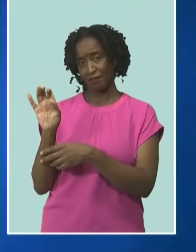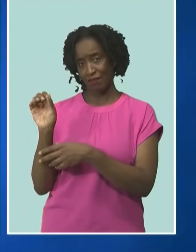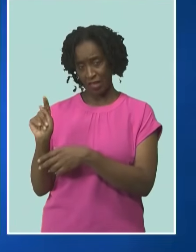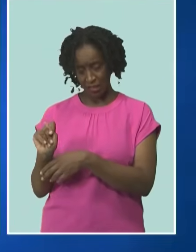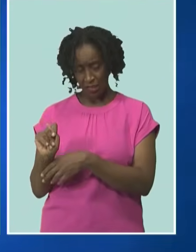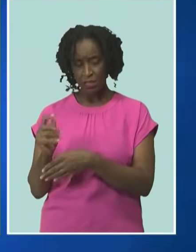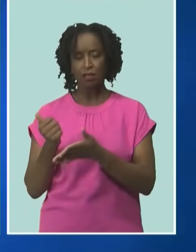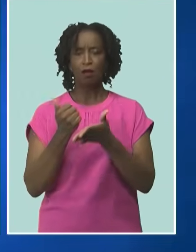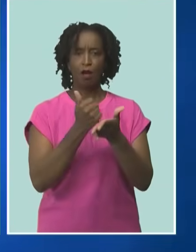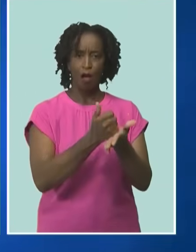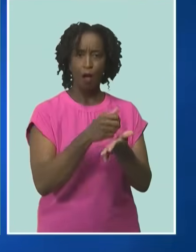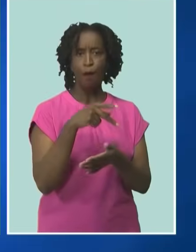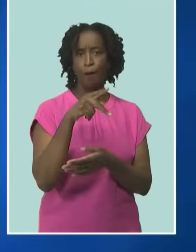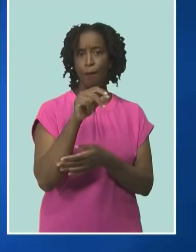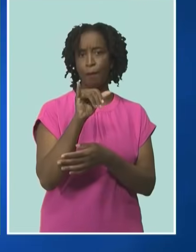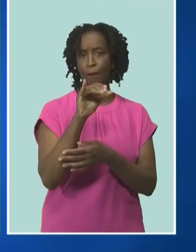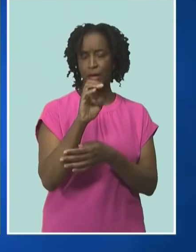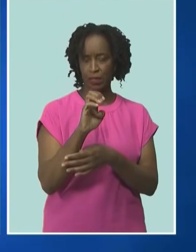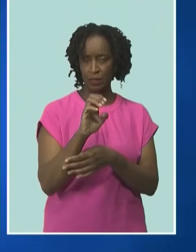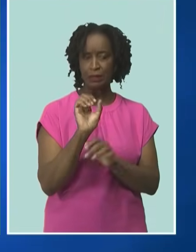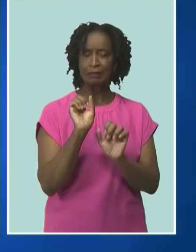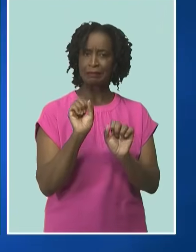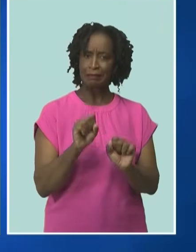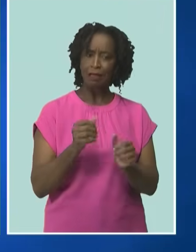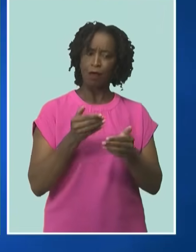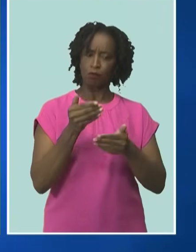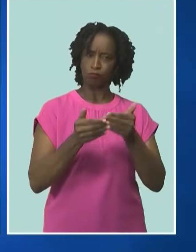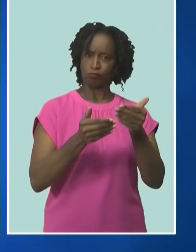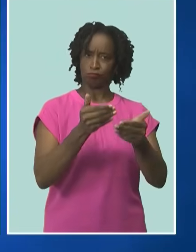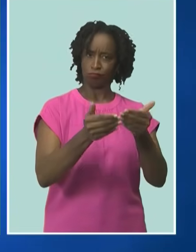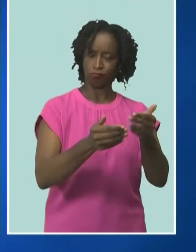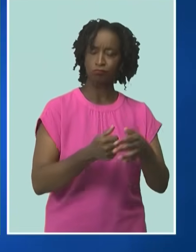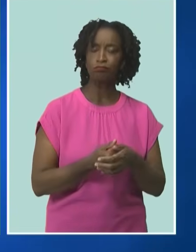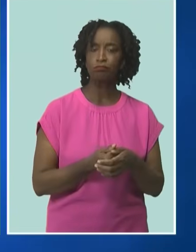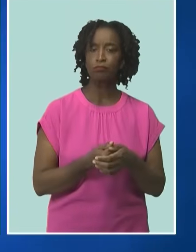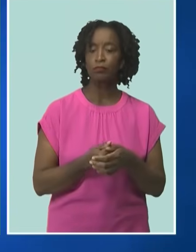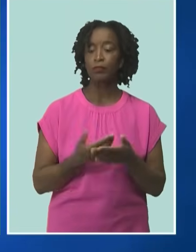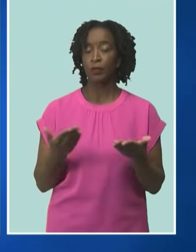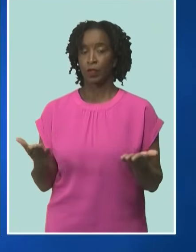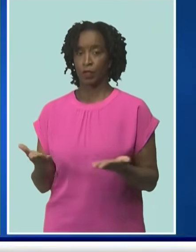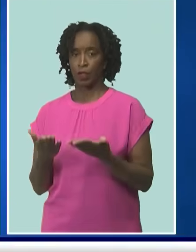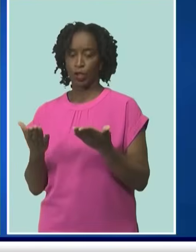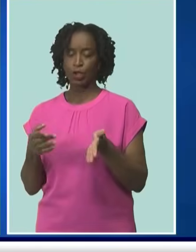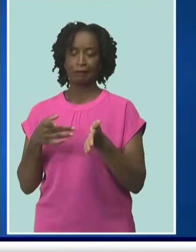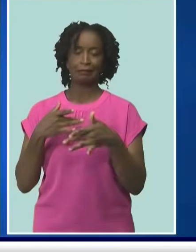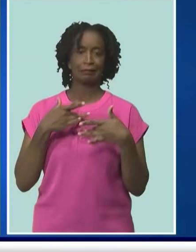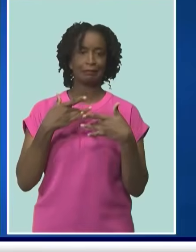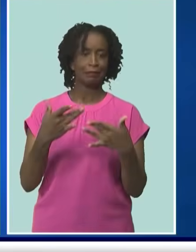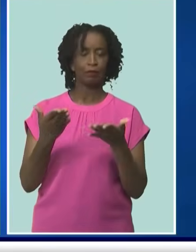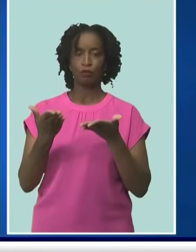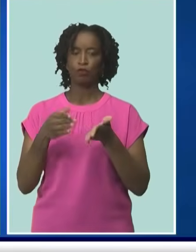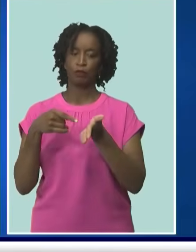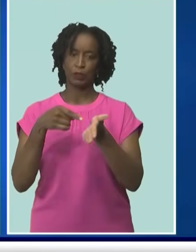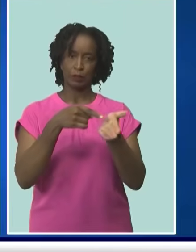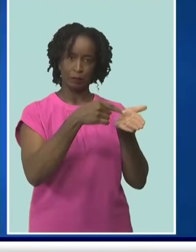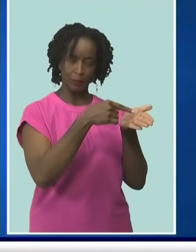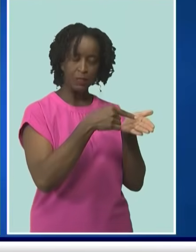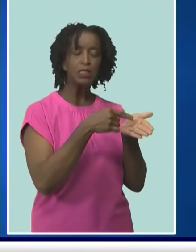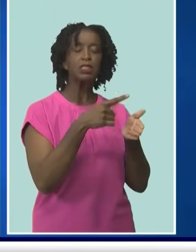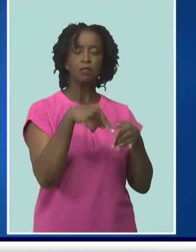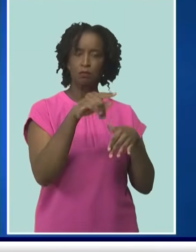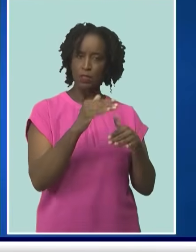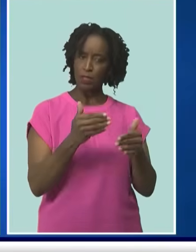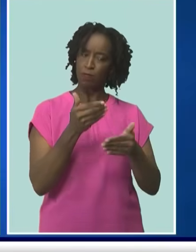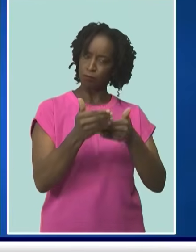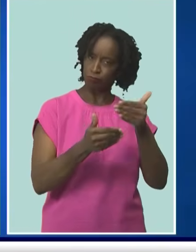toward becoming a best-in-class player in the Barbados payments landscape, delivering reliable, secure,